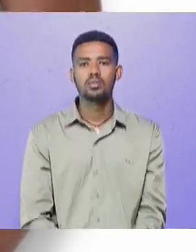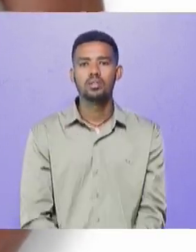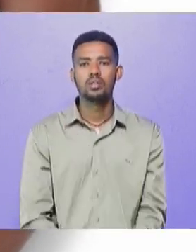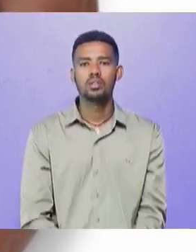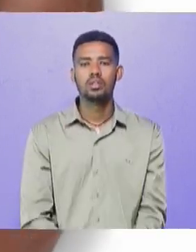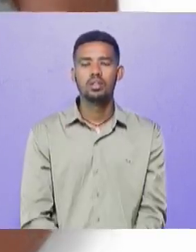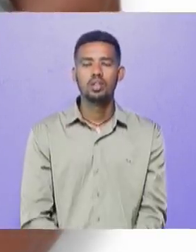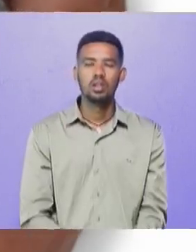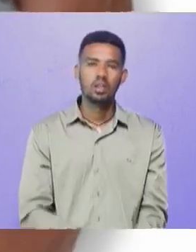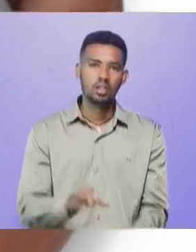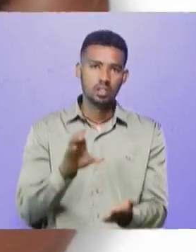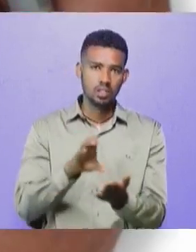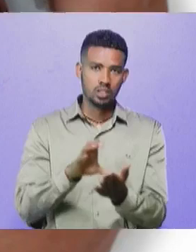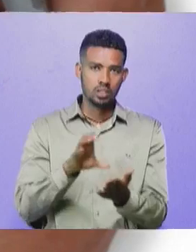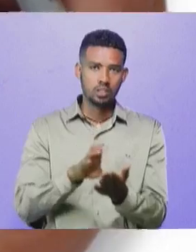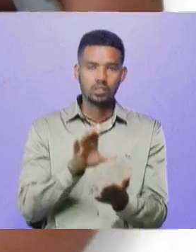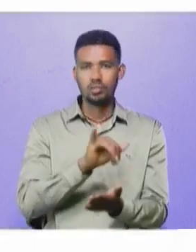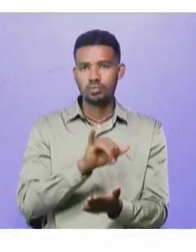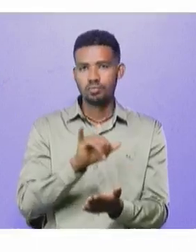city,